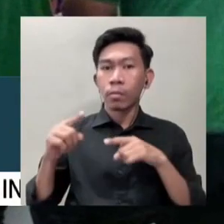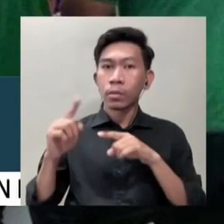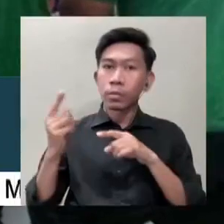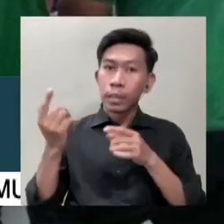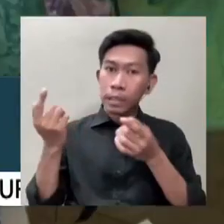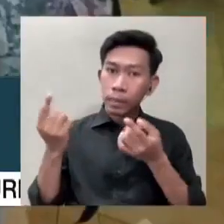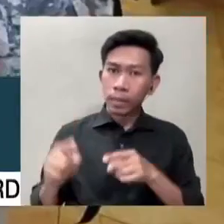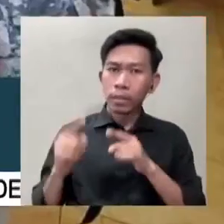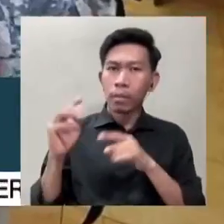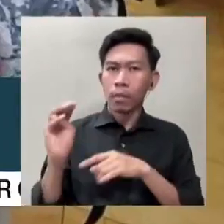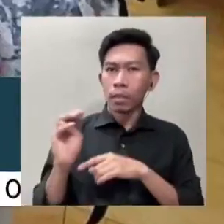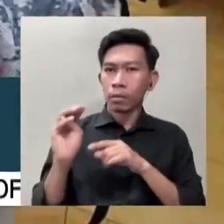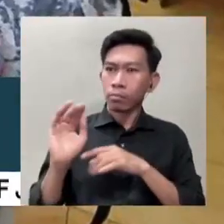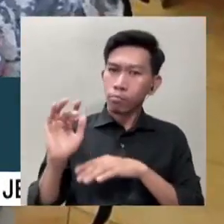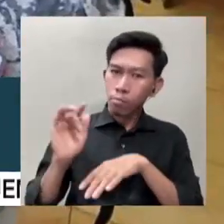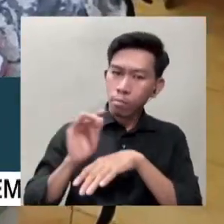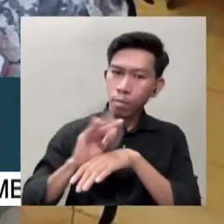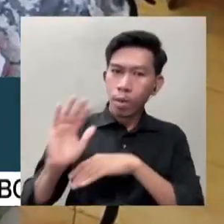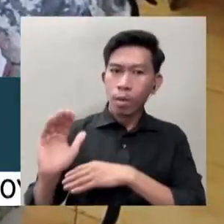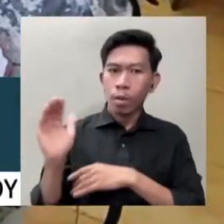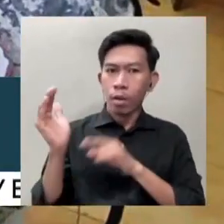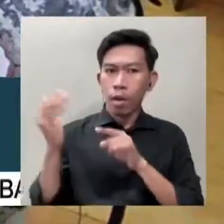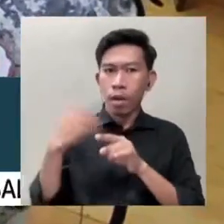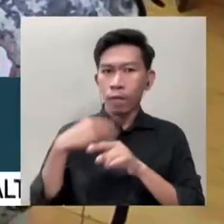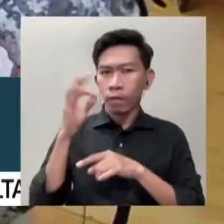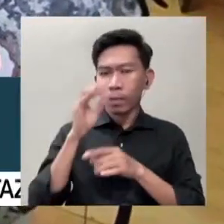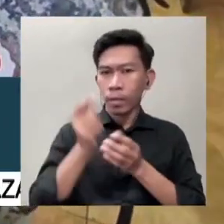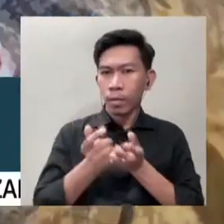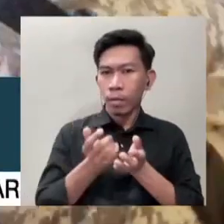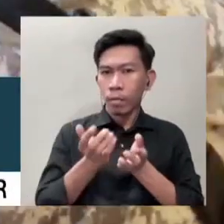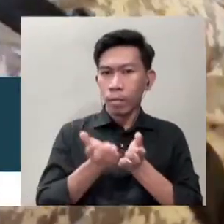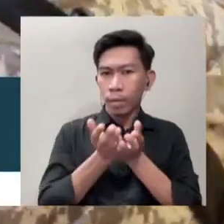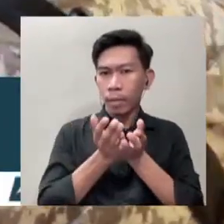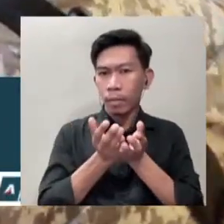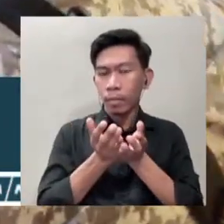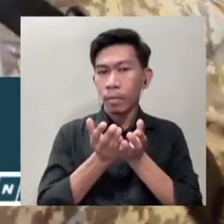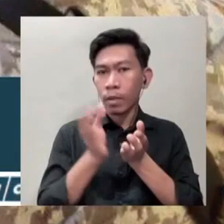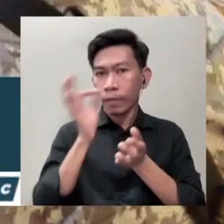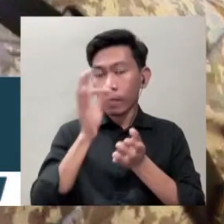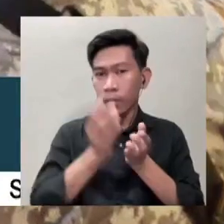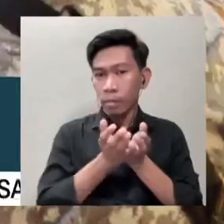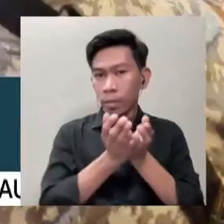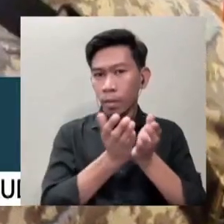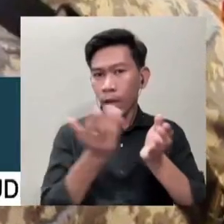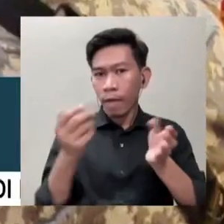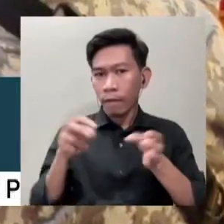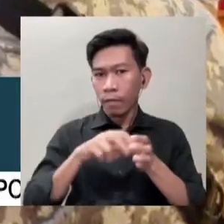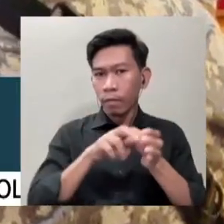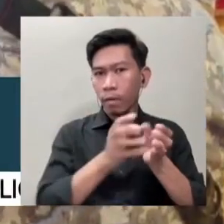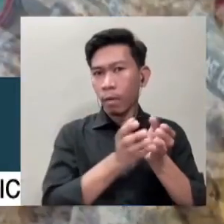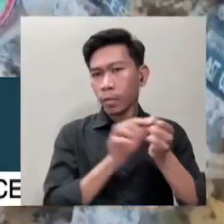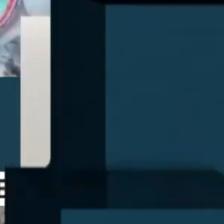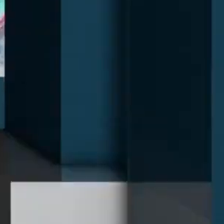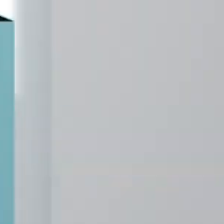Monday while a fishing vessel of the Filipino crew was anchored some 85 nautical miles off Bajo de Masinloc.